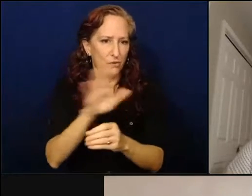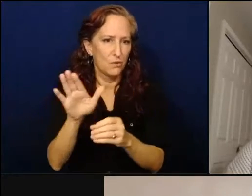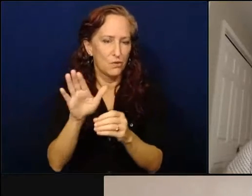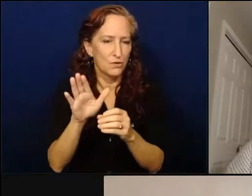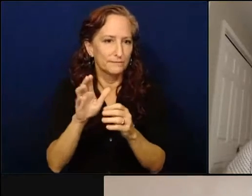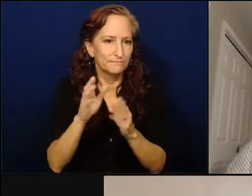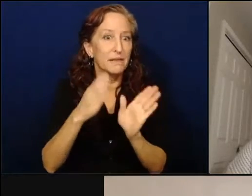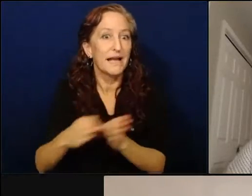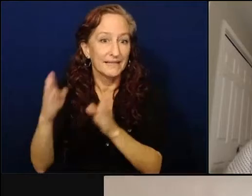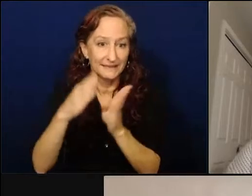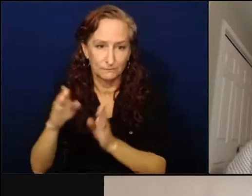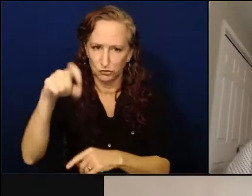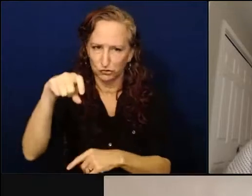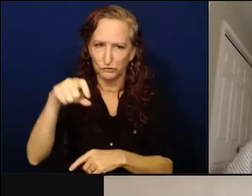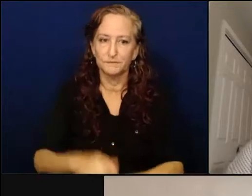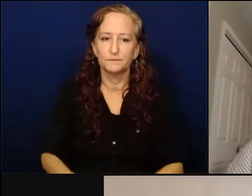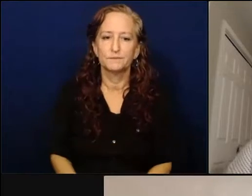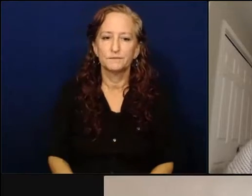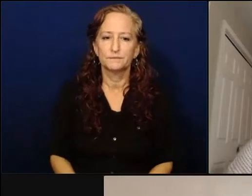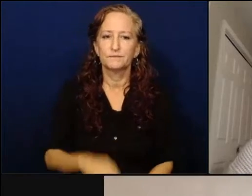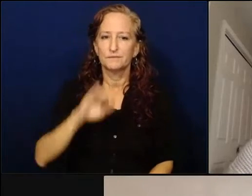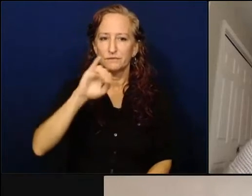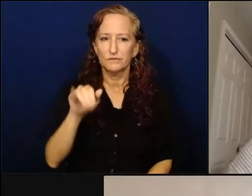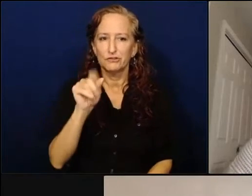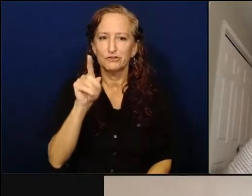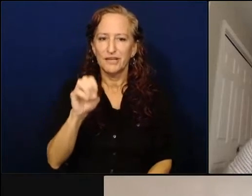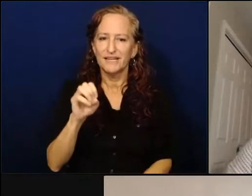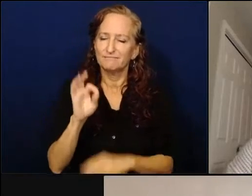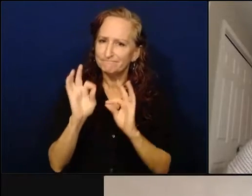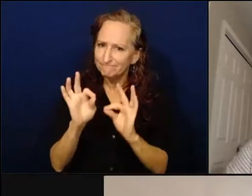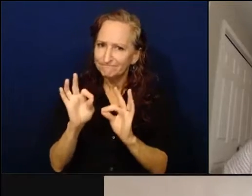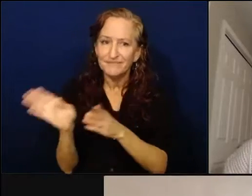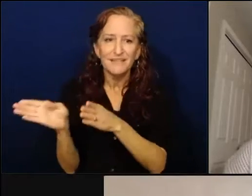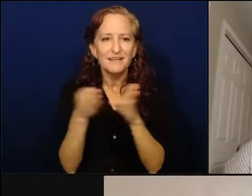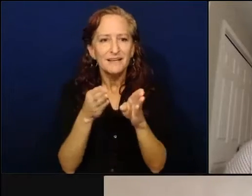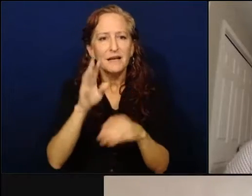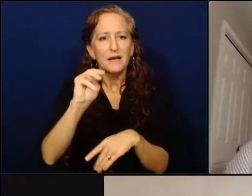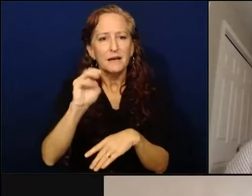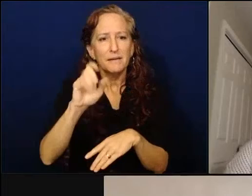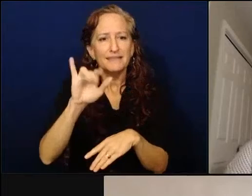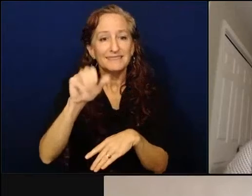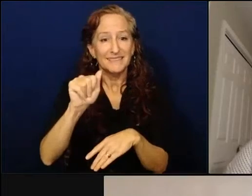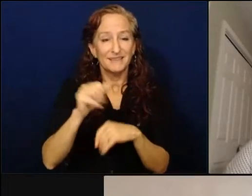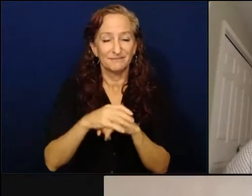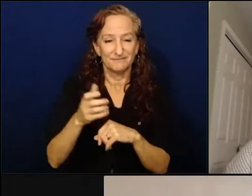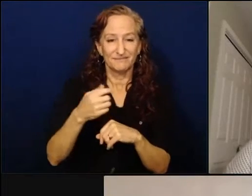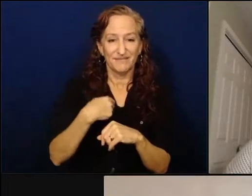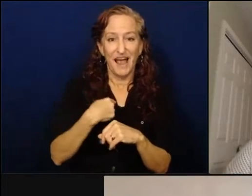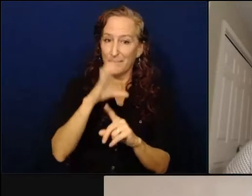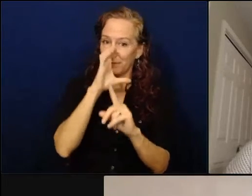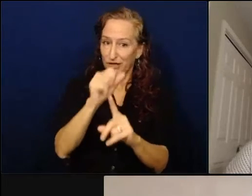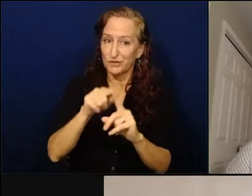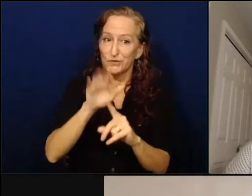So let's pivot to Melissa. I was especially drawn to your product. I'm a new mom, 6-month-old here at home,